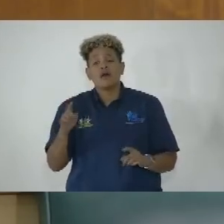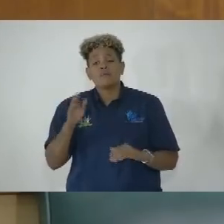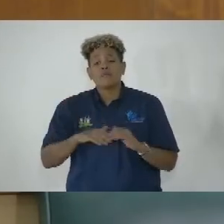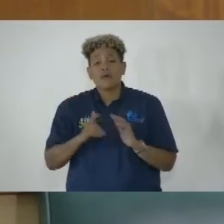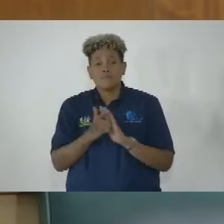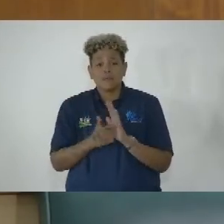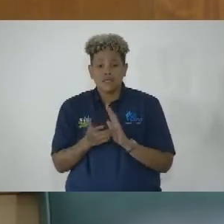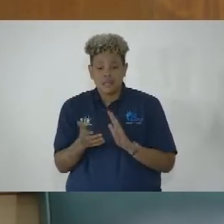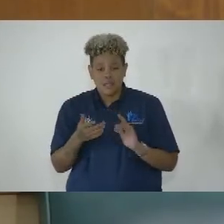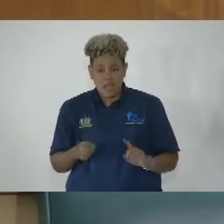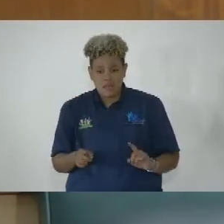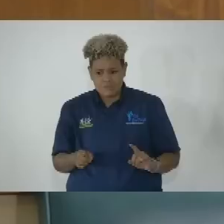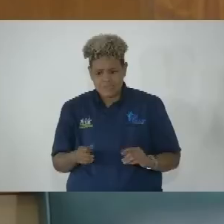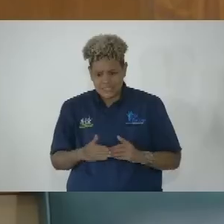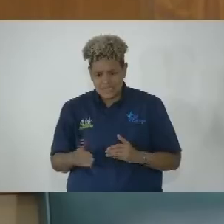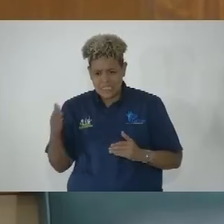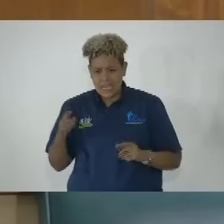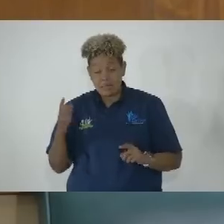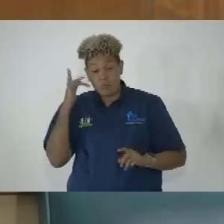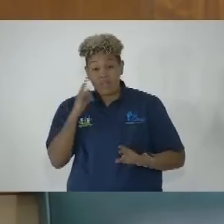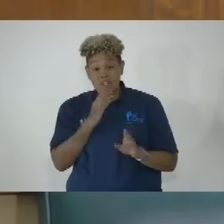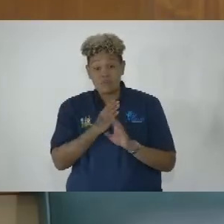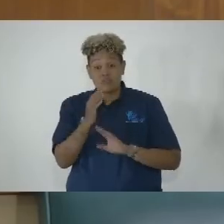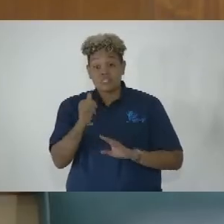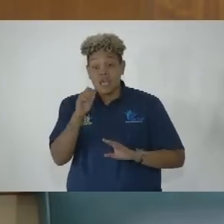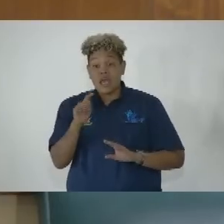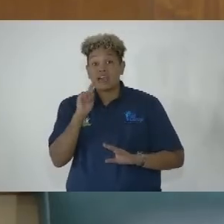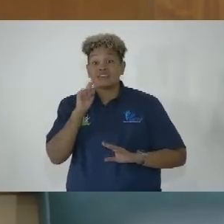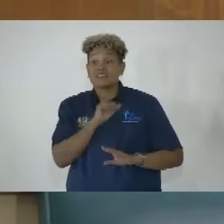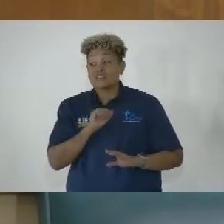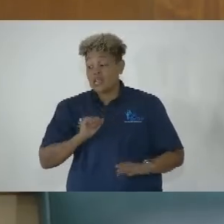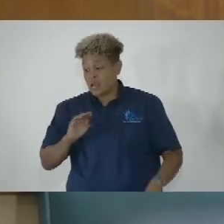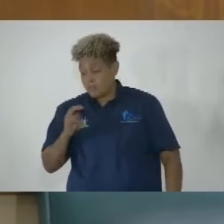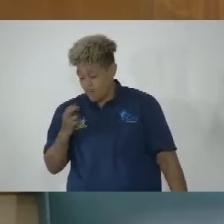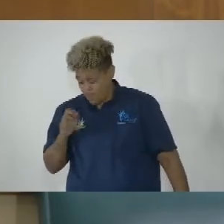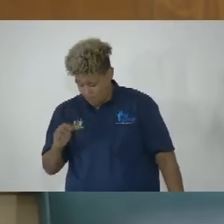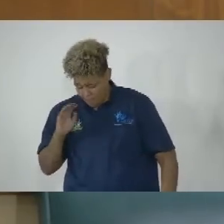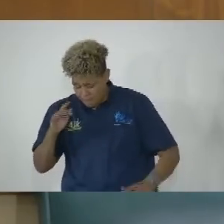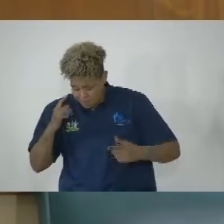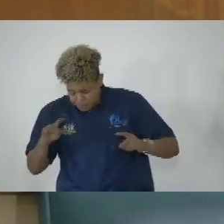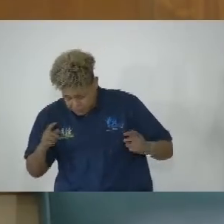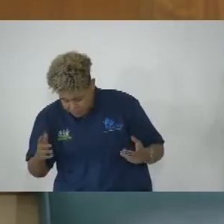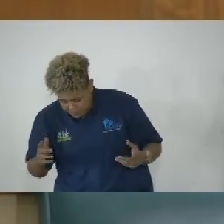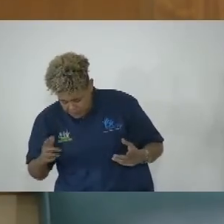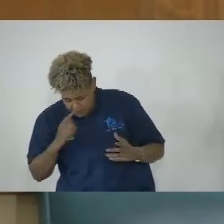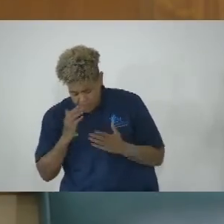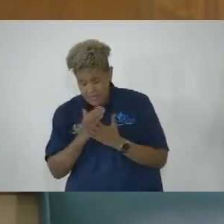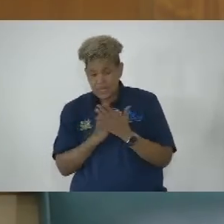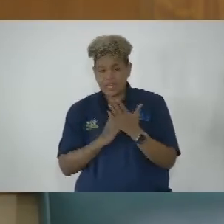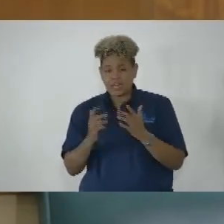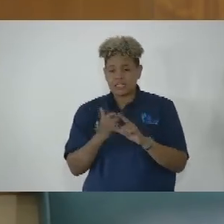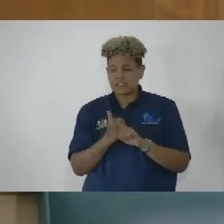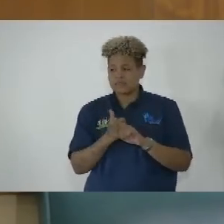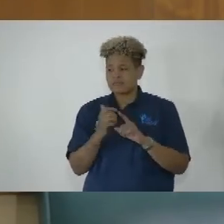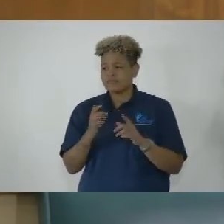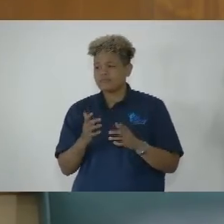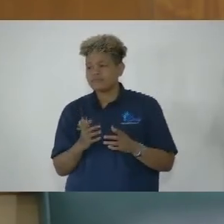bill. Because in the Principal Act, Senator Braham, it